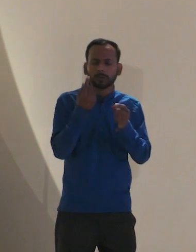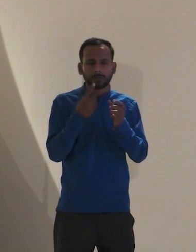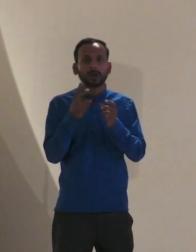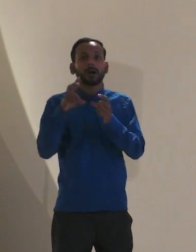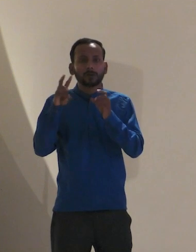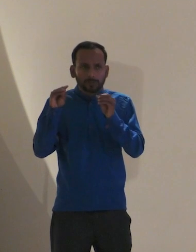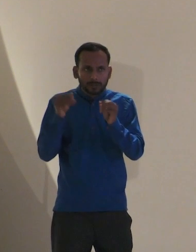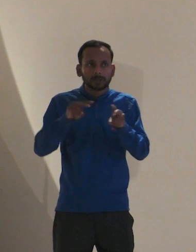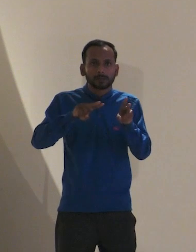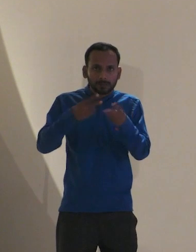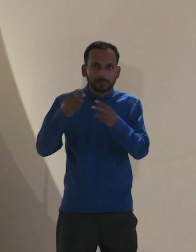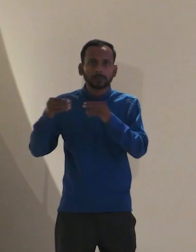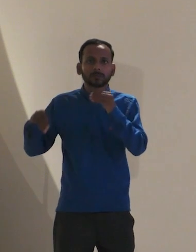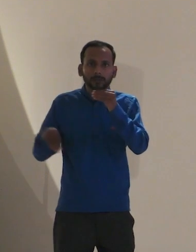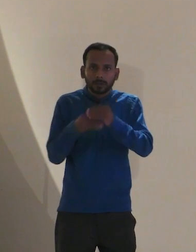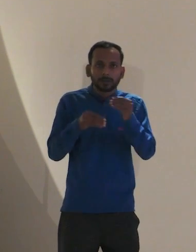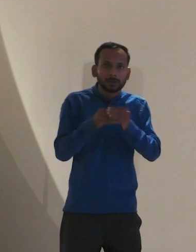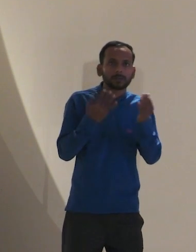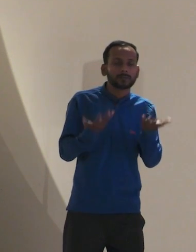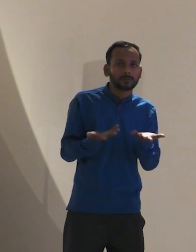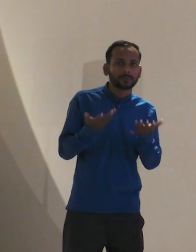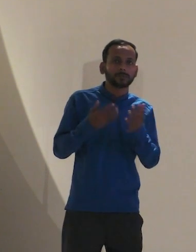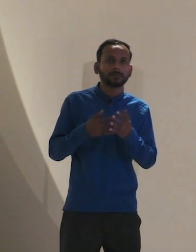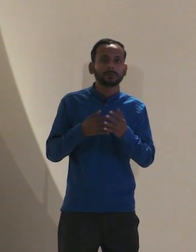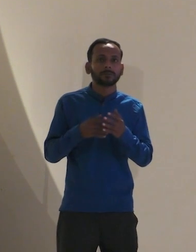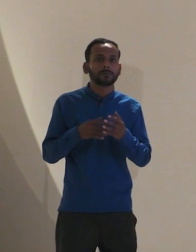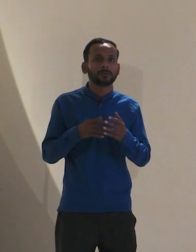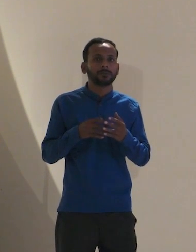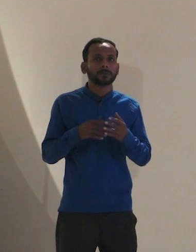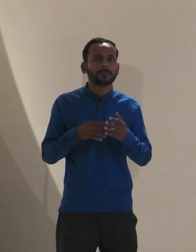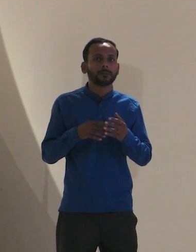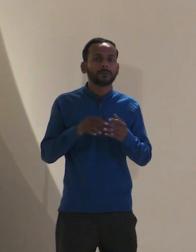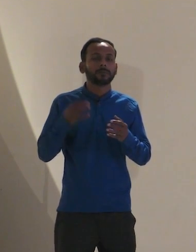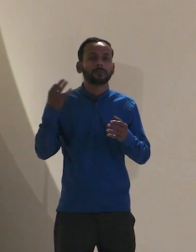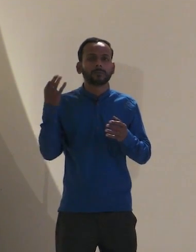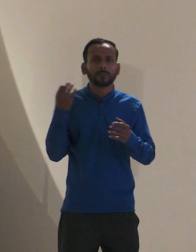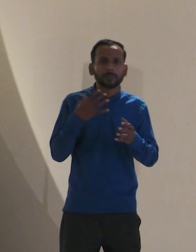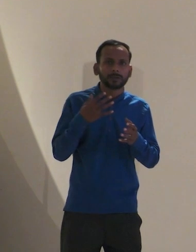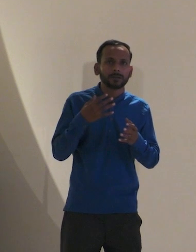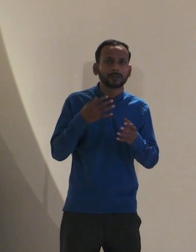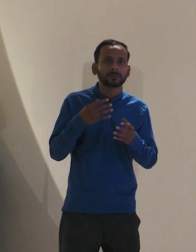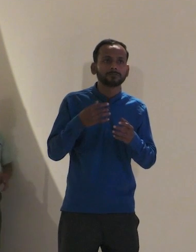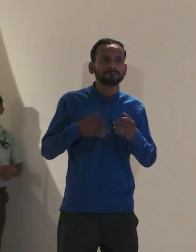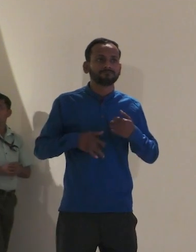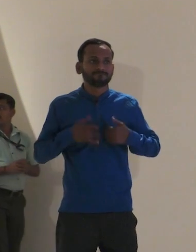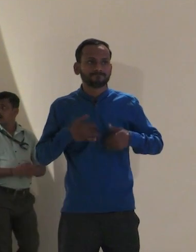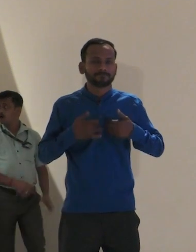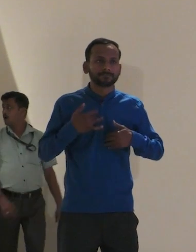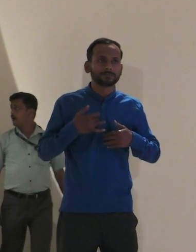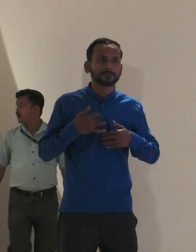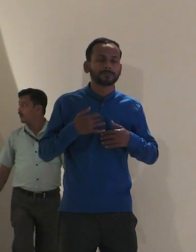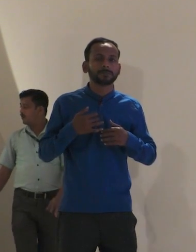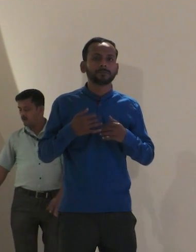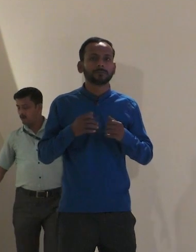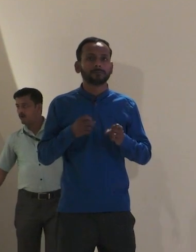conversations might be had, can be had, is a very new yet interesting perspective for our work and